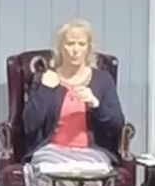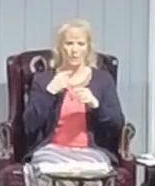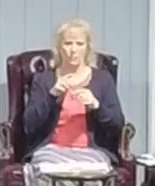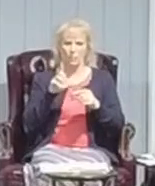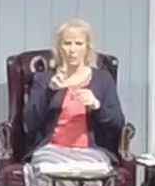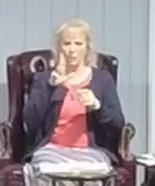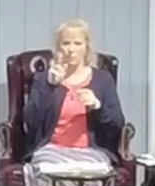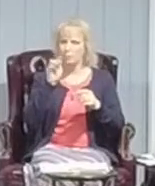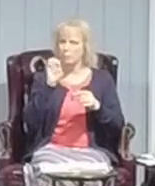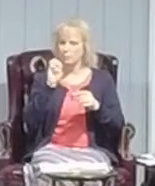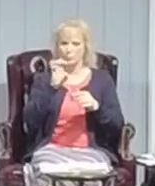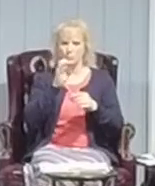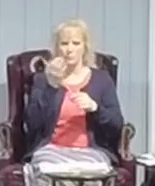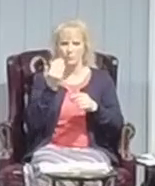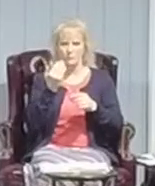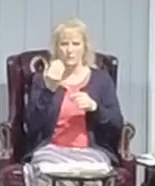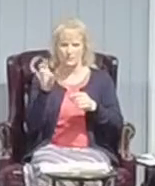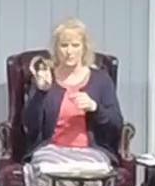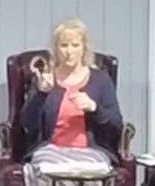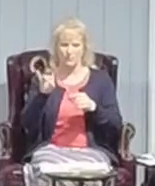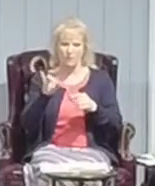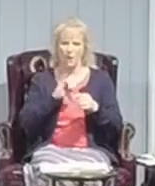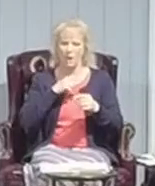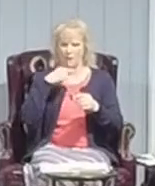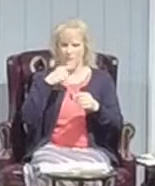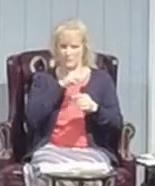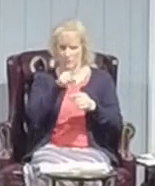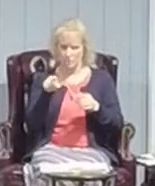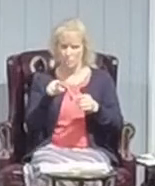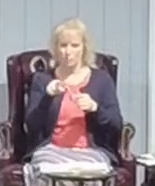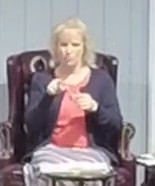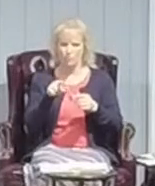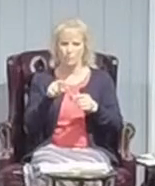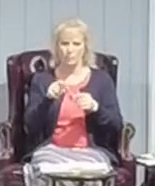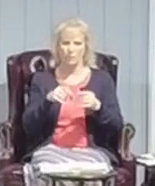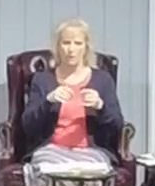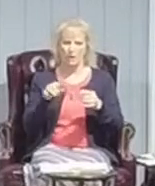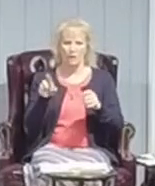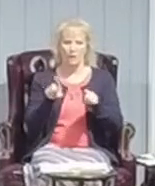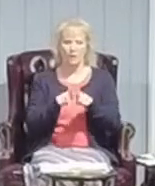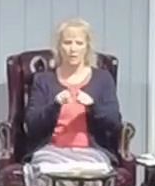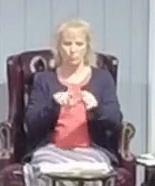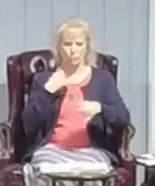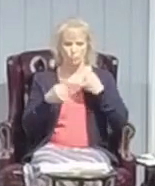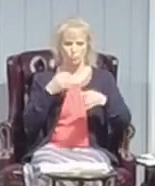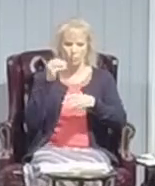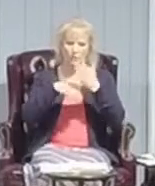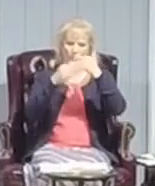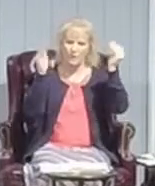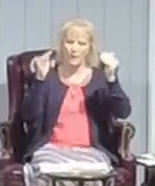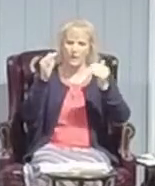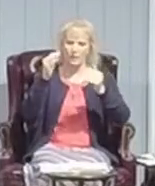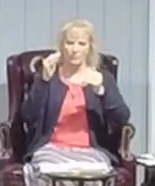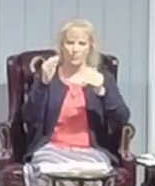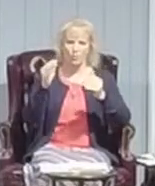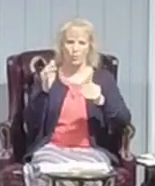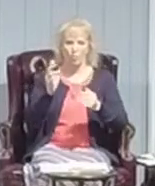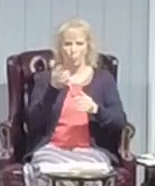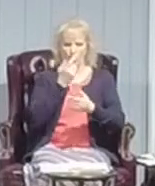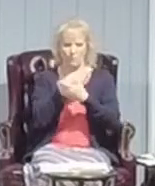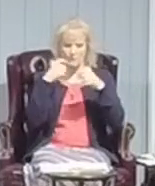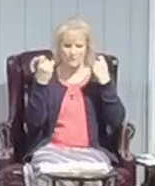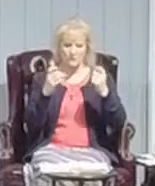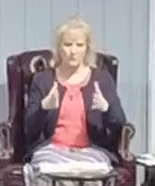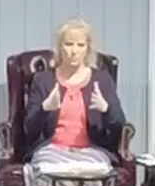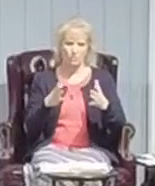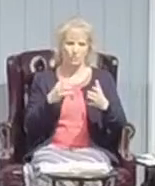15:7, it says, I say unto you that likewise joy shall be in heaven over one sinner that repenteth